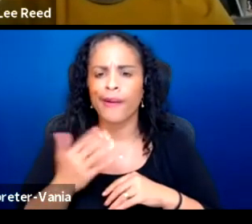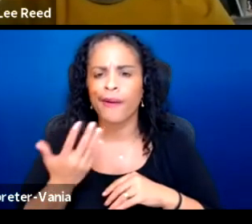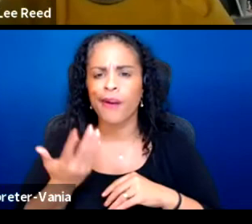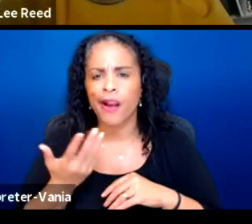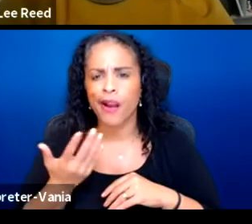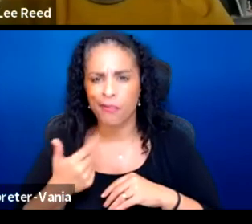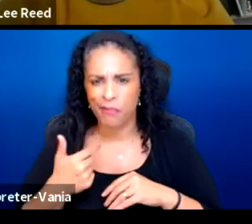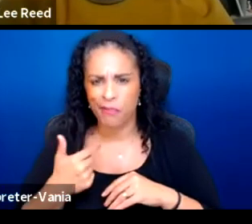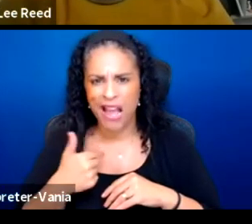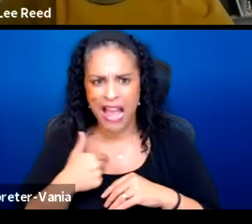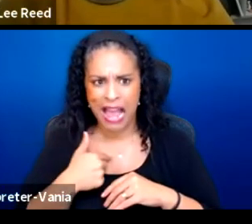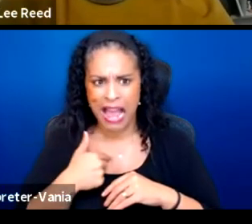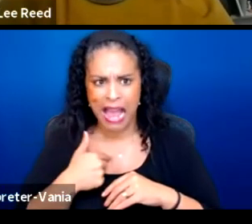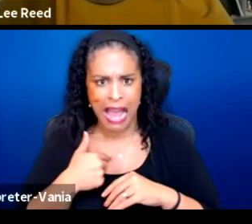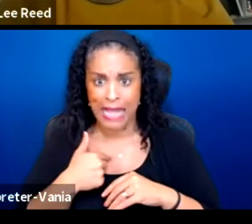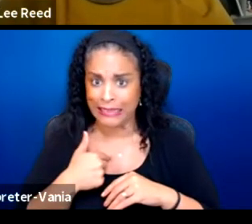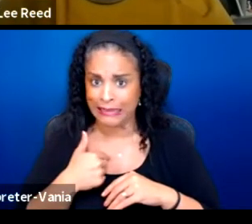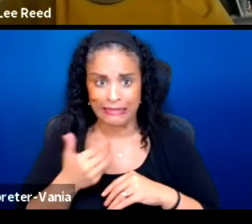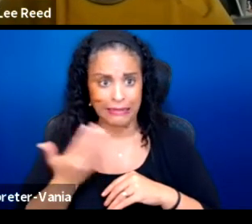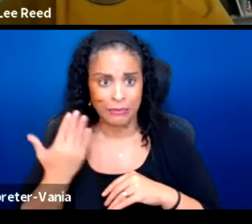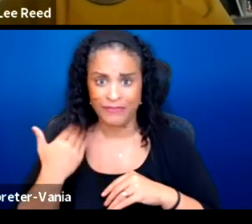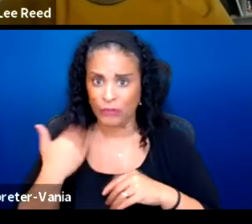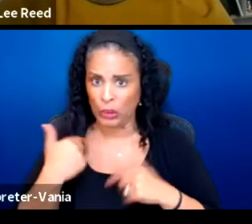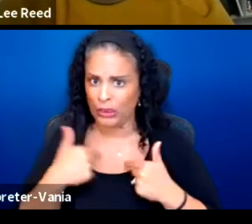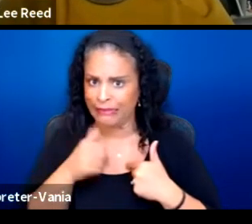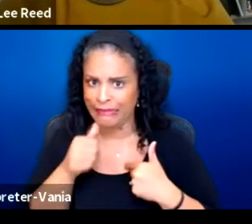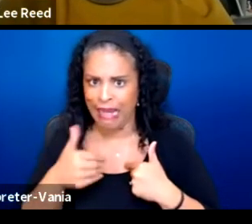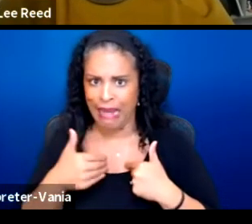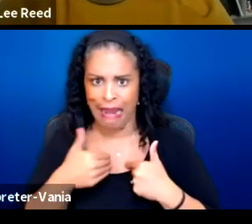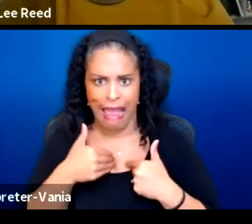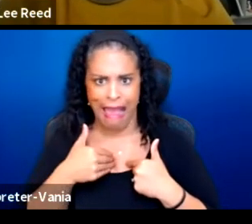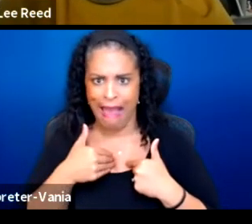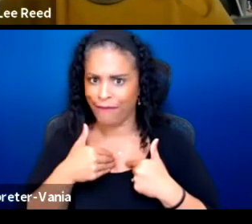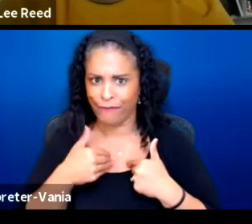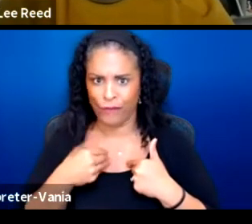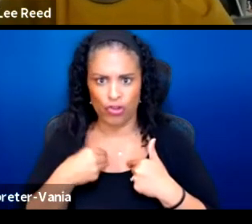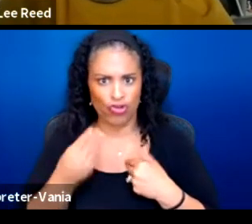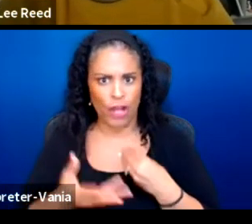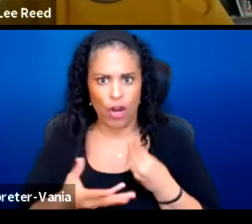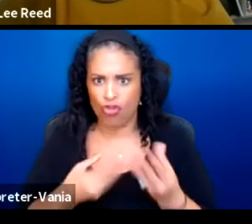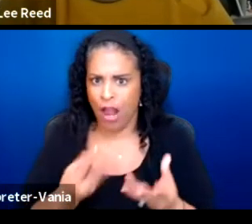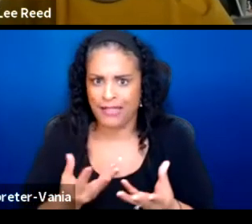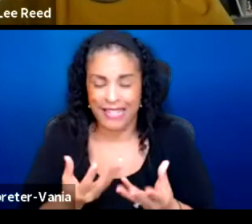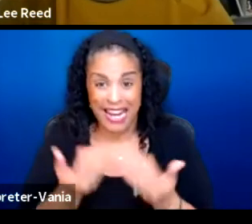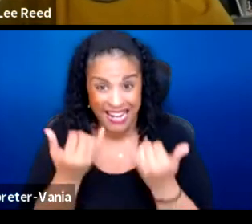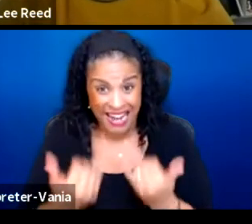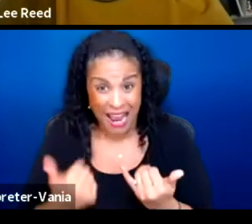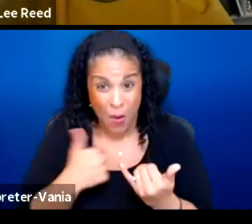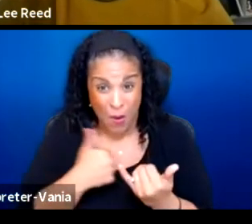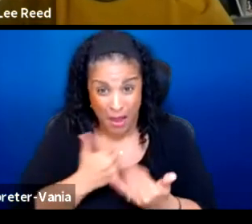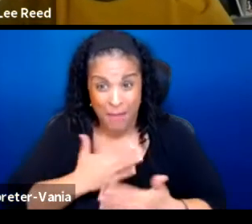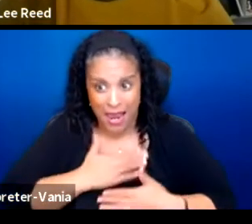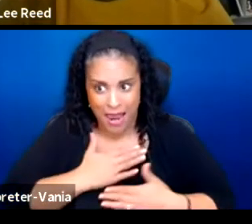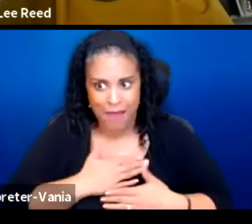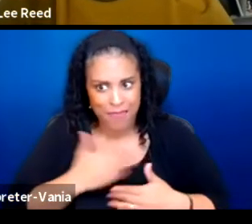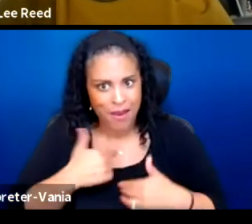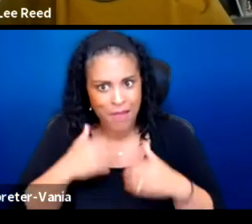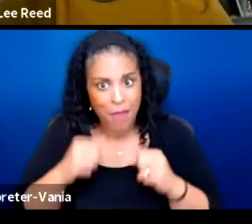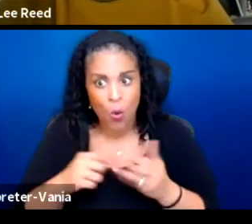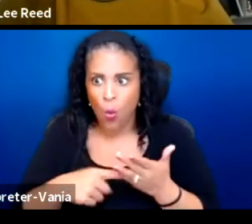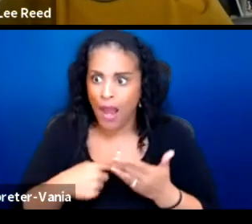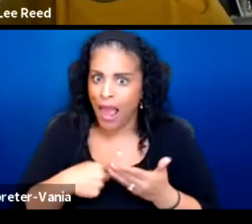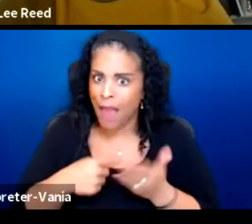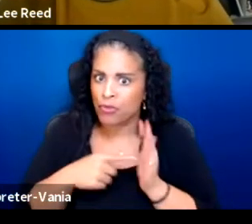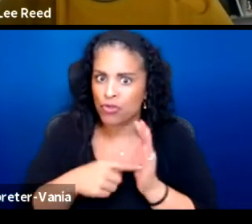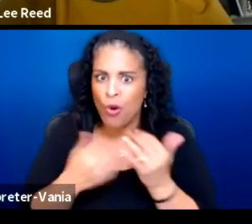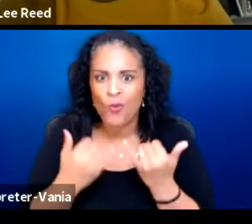that I lack generosity. And so I'm happy that I'm able, that what I'm manifesting